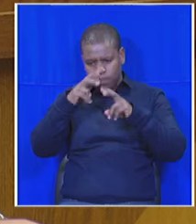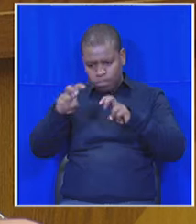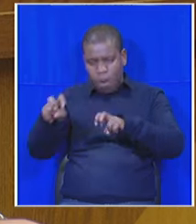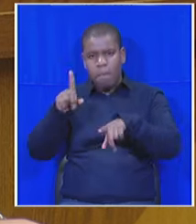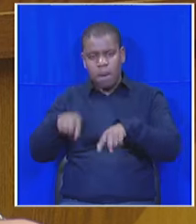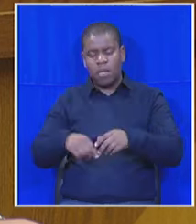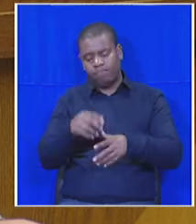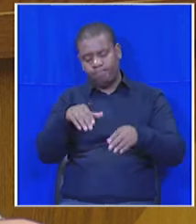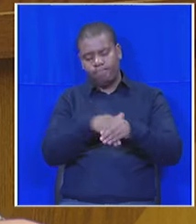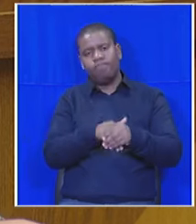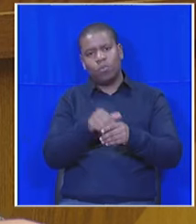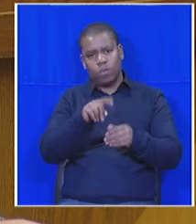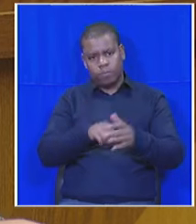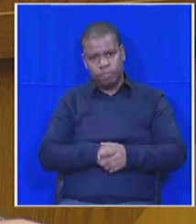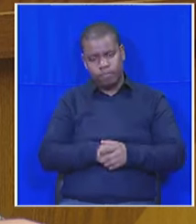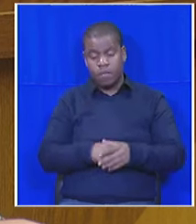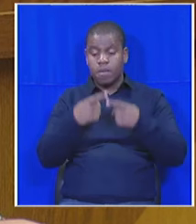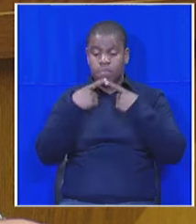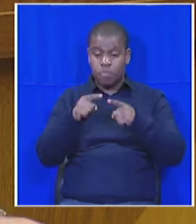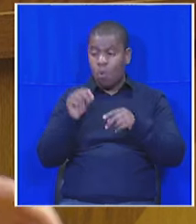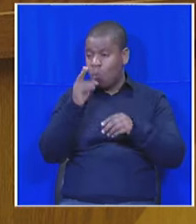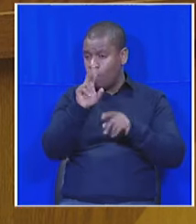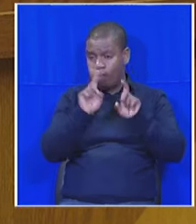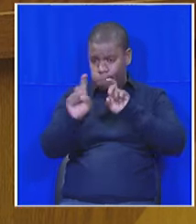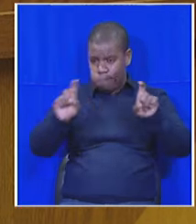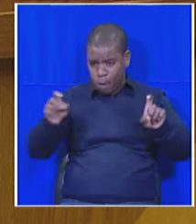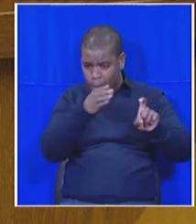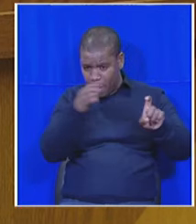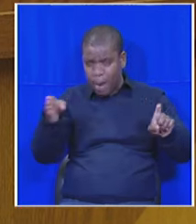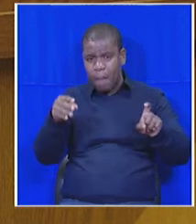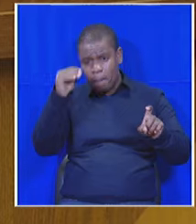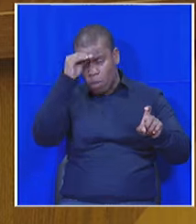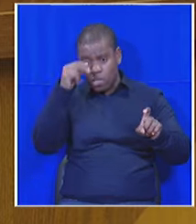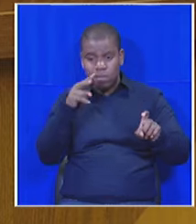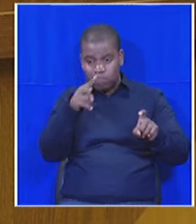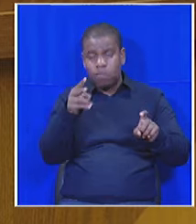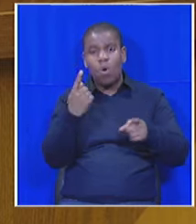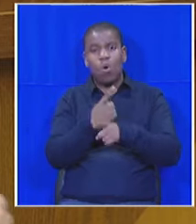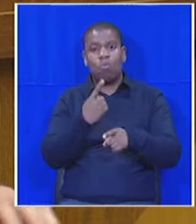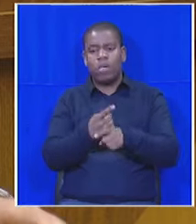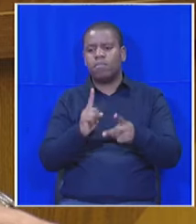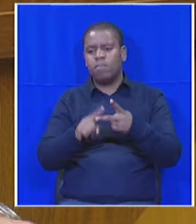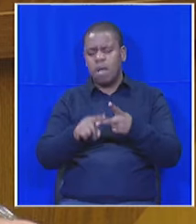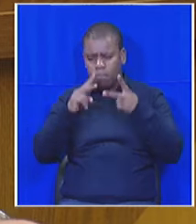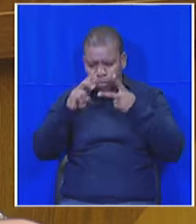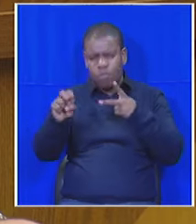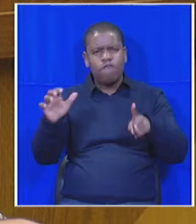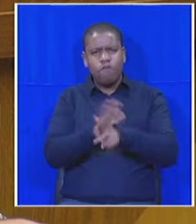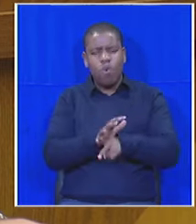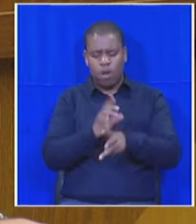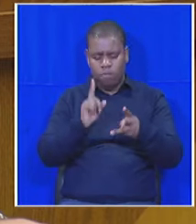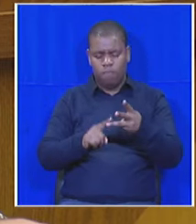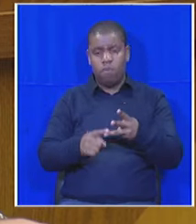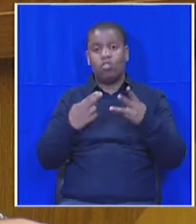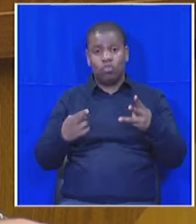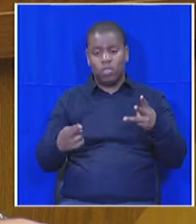the following: enhanced visibility, thorough and responsive investigation of every crime, utilization of resources